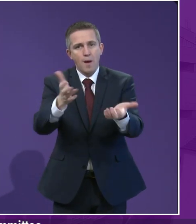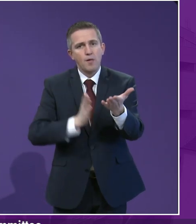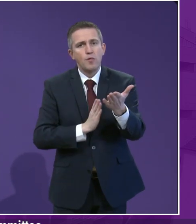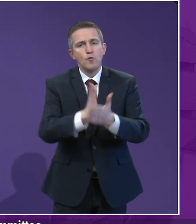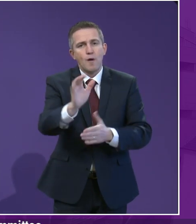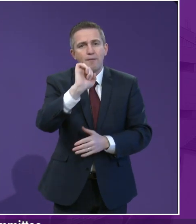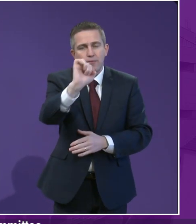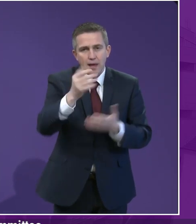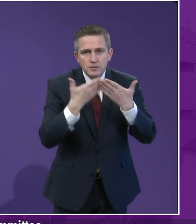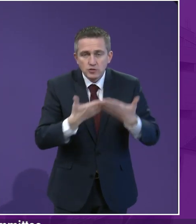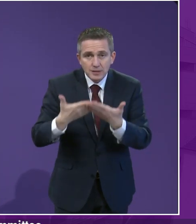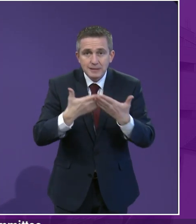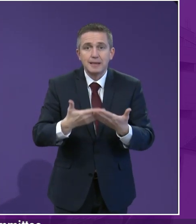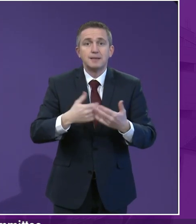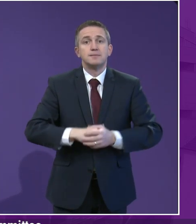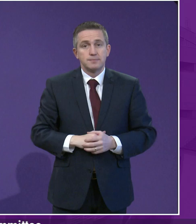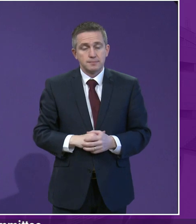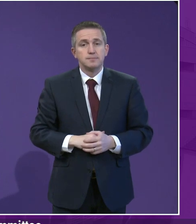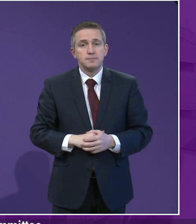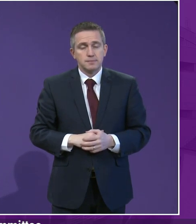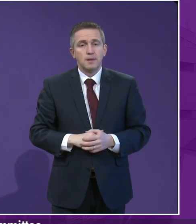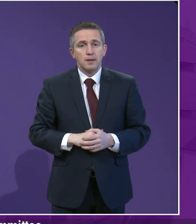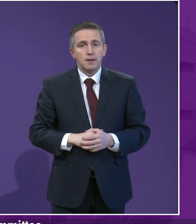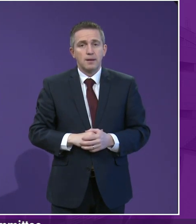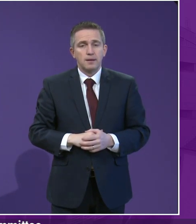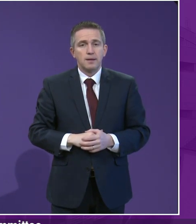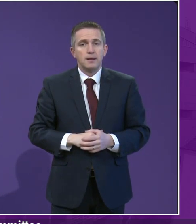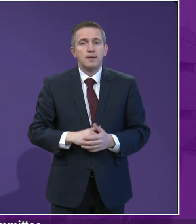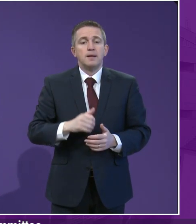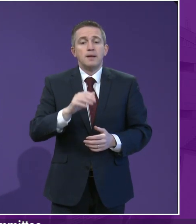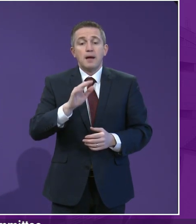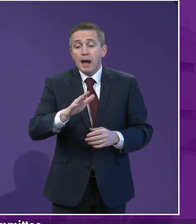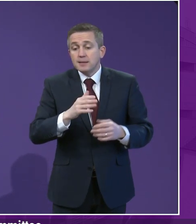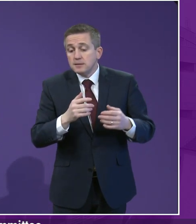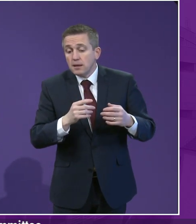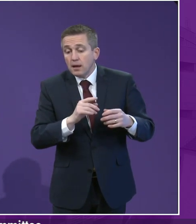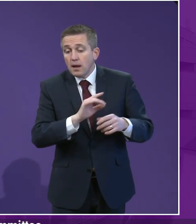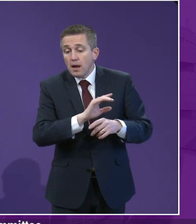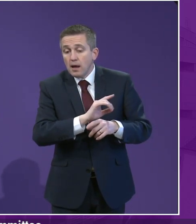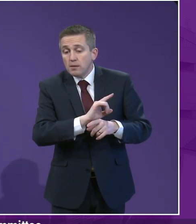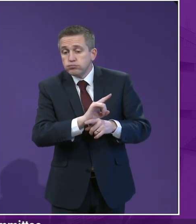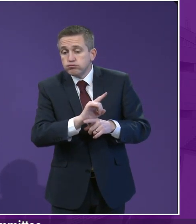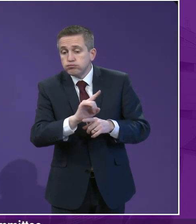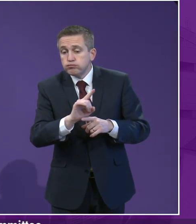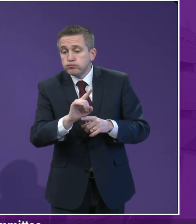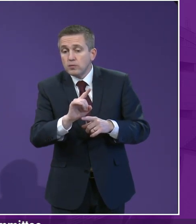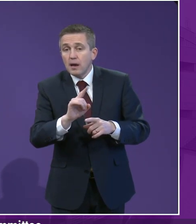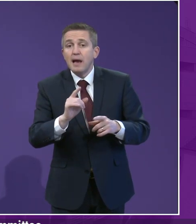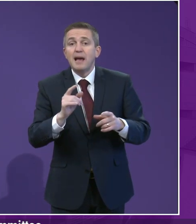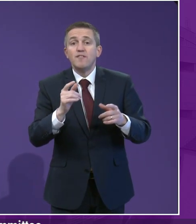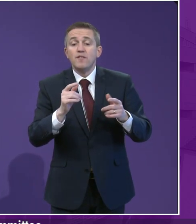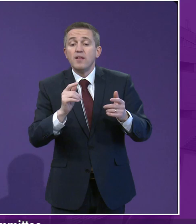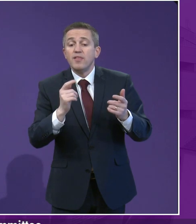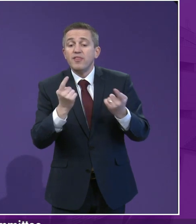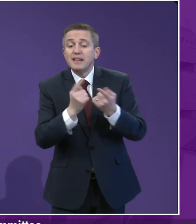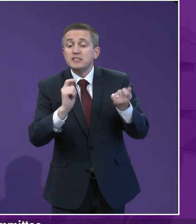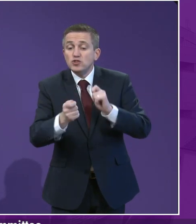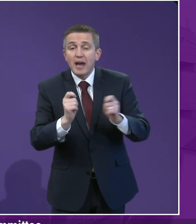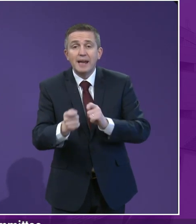we're going to look at as a students' association. But generally, for most students, once that support is there, that seems to be